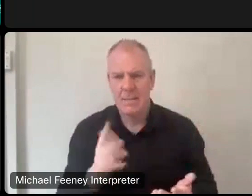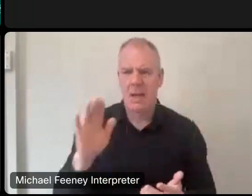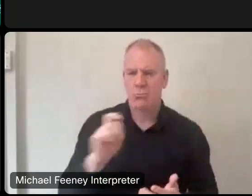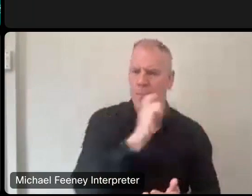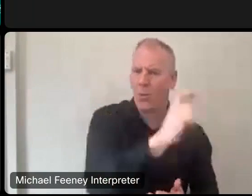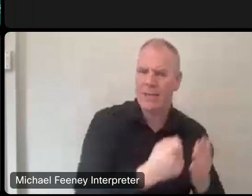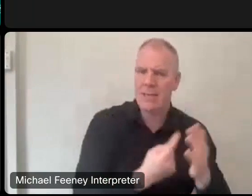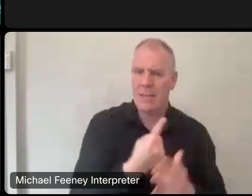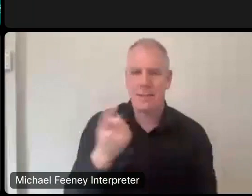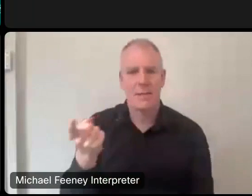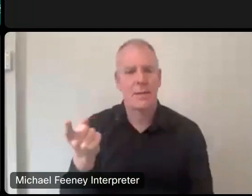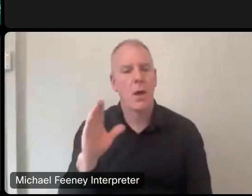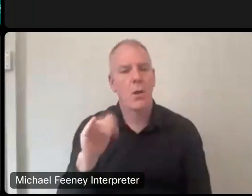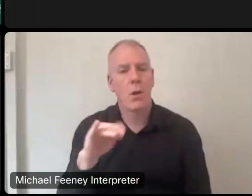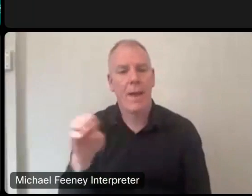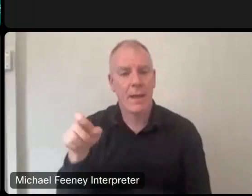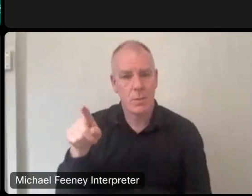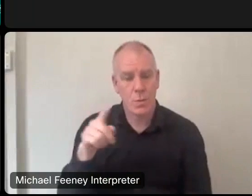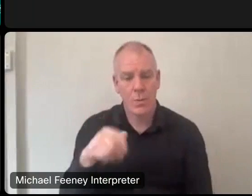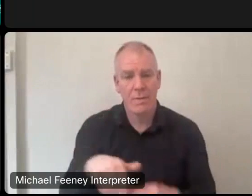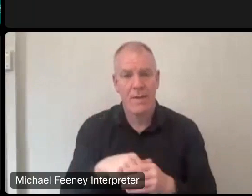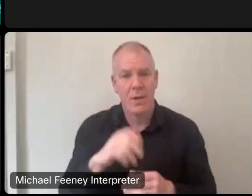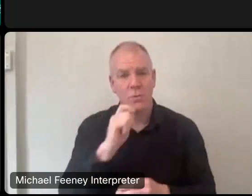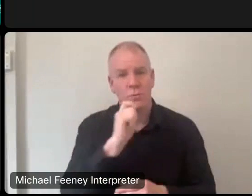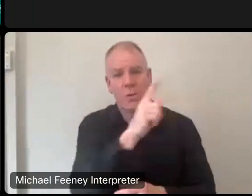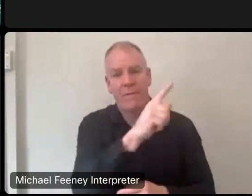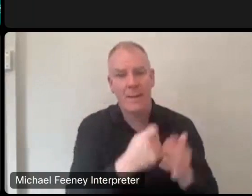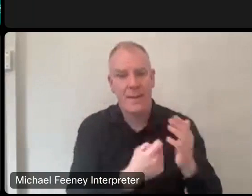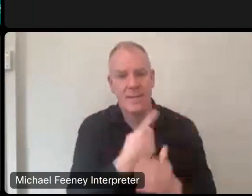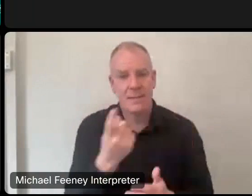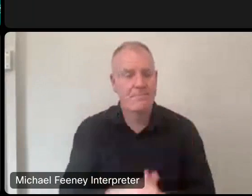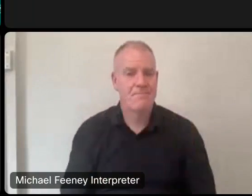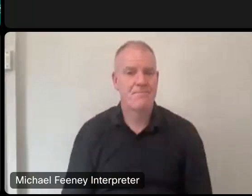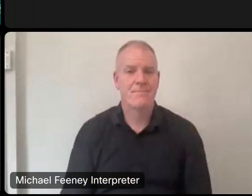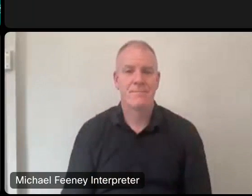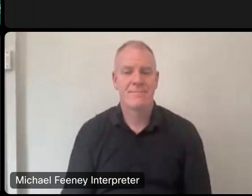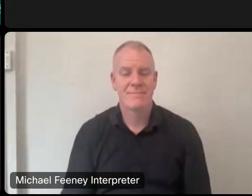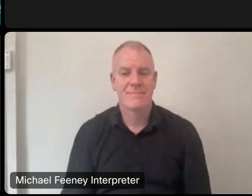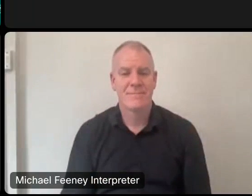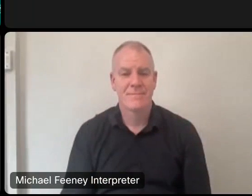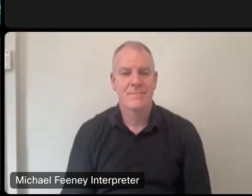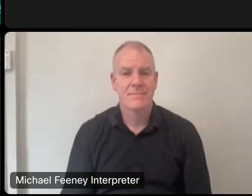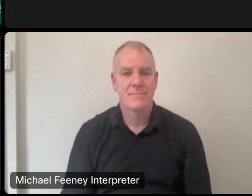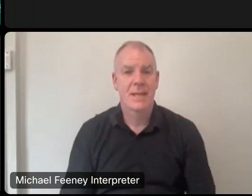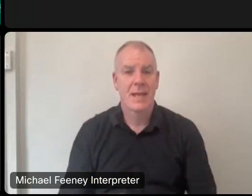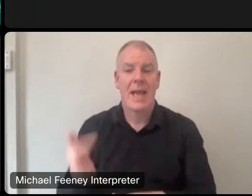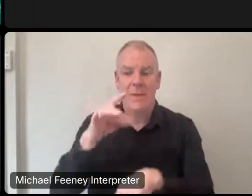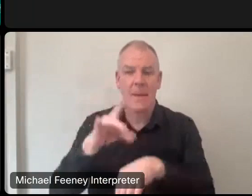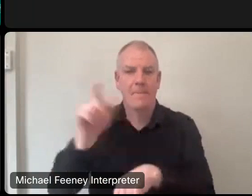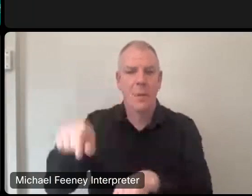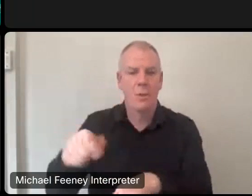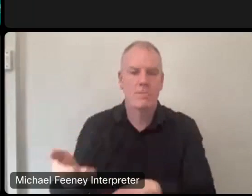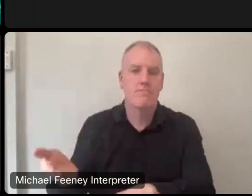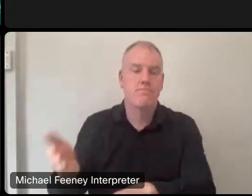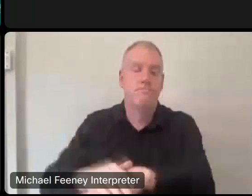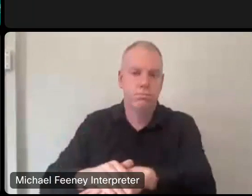Do you want to take that one, Lorraine, as you're covering notifiable incidents? Or? So I suppose if the patient died, you know,